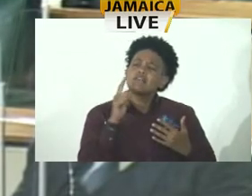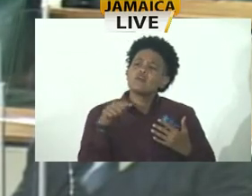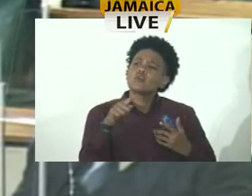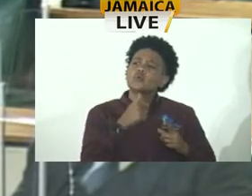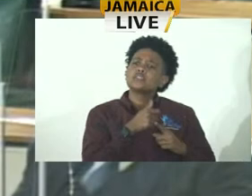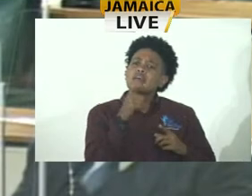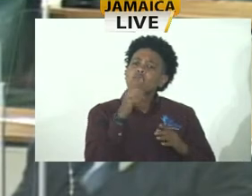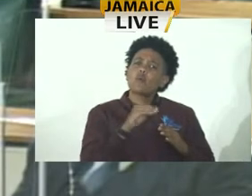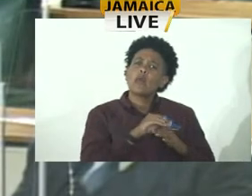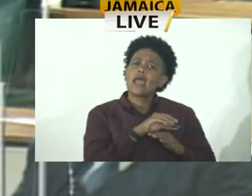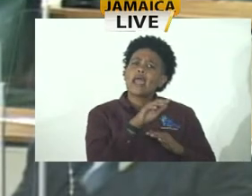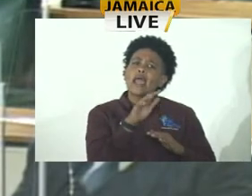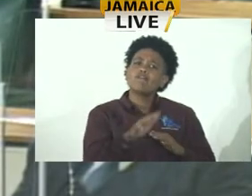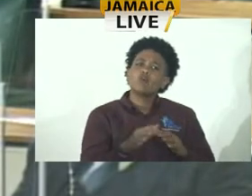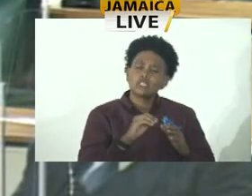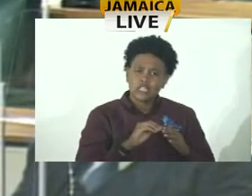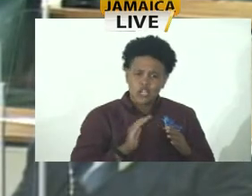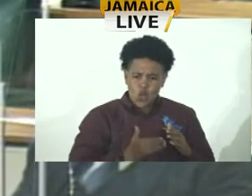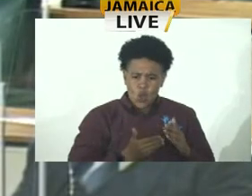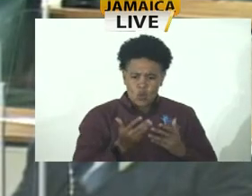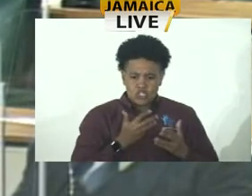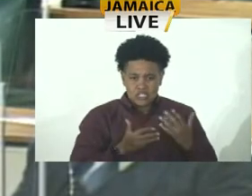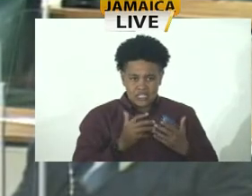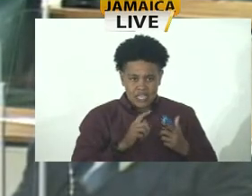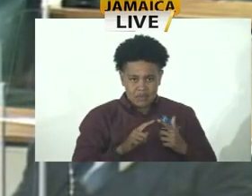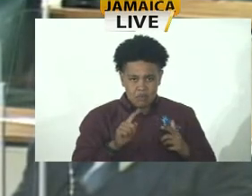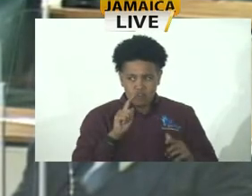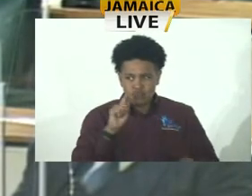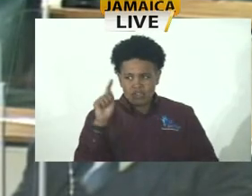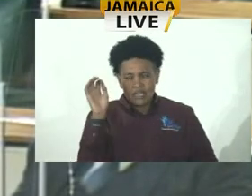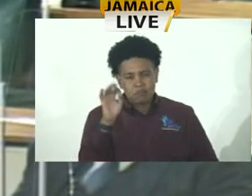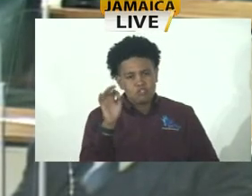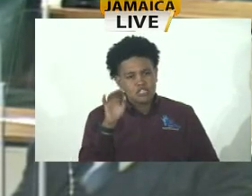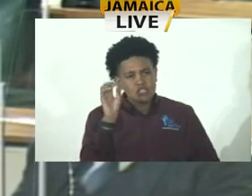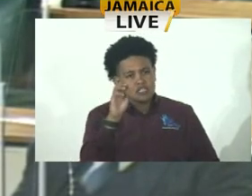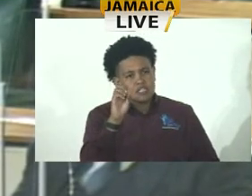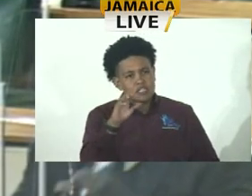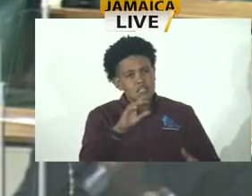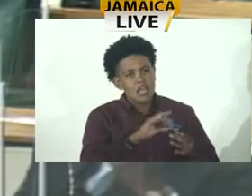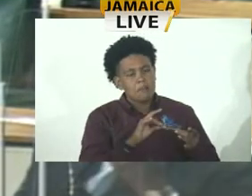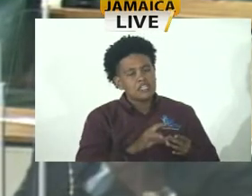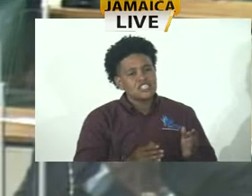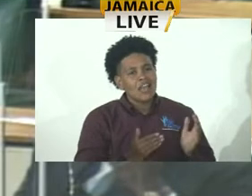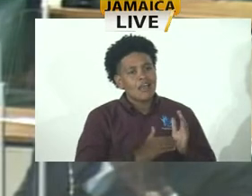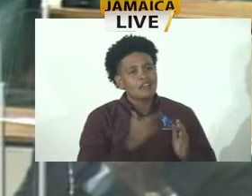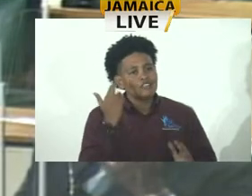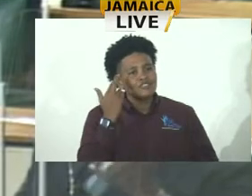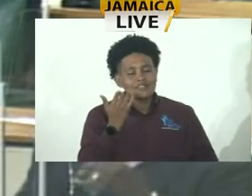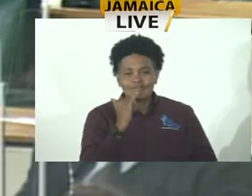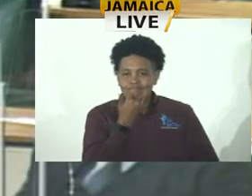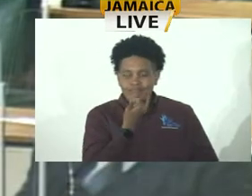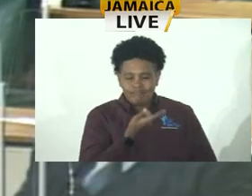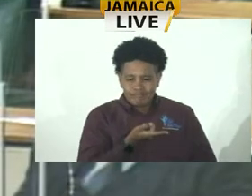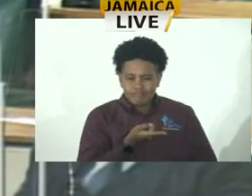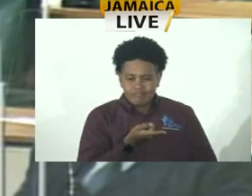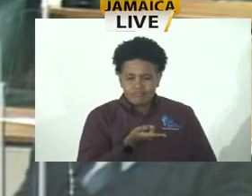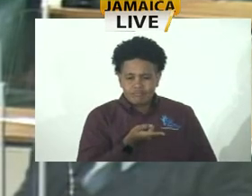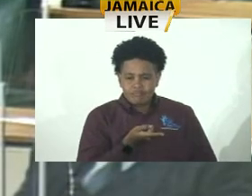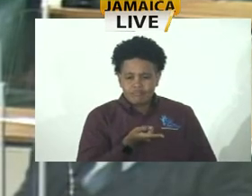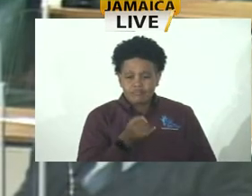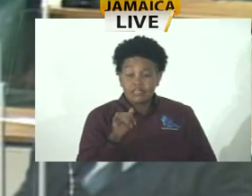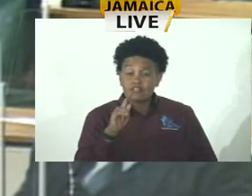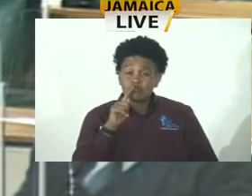influential within our society but preach a message against reason that is